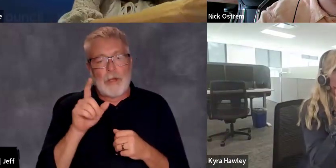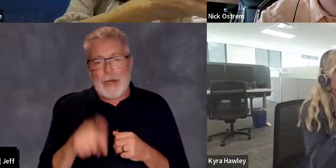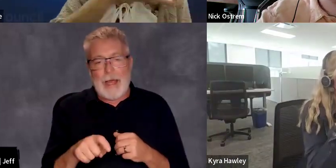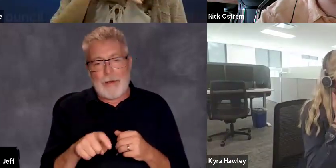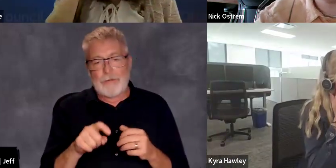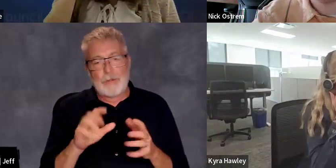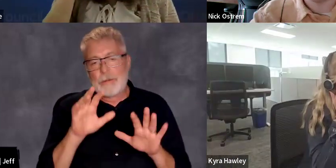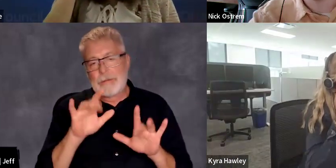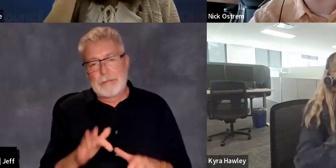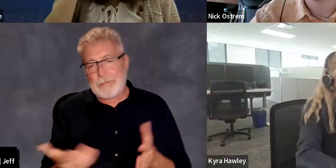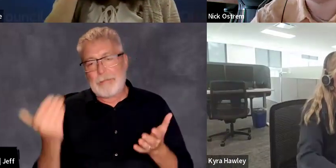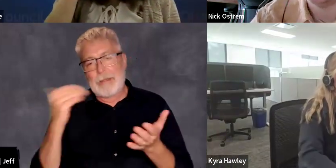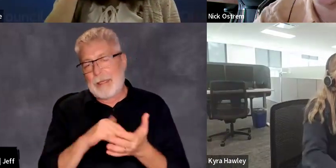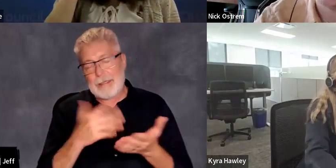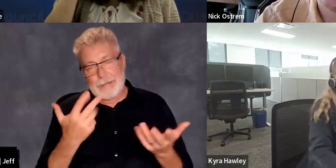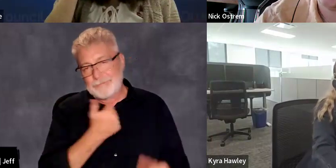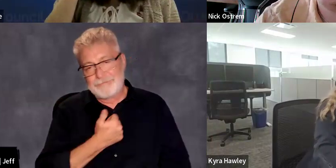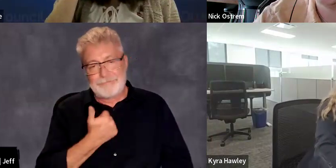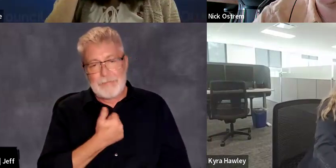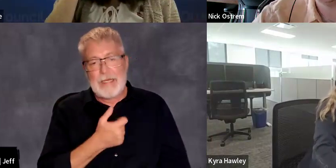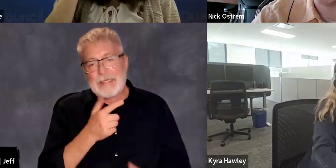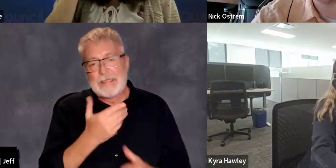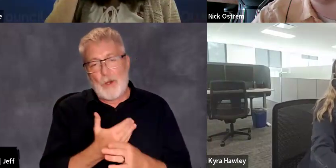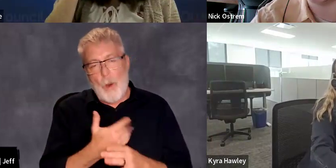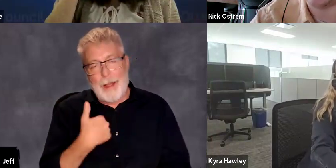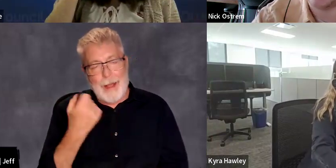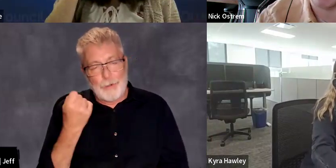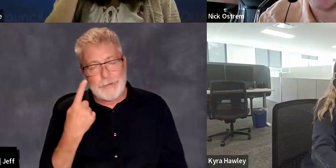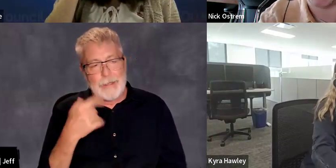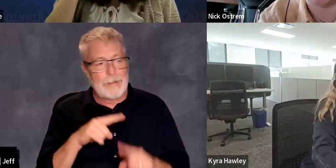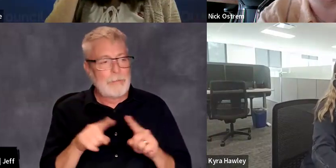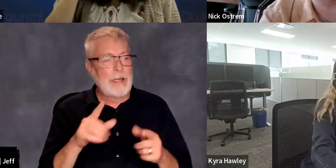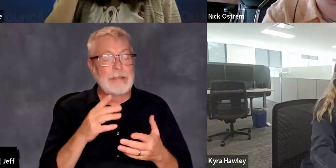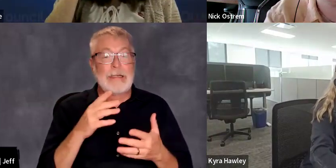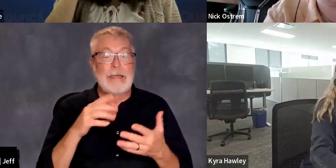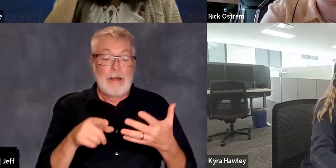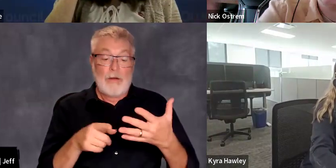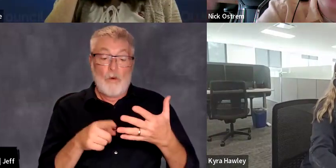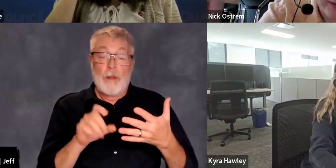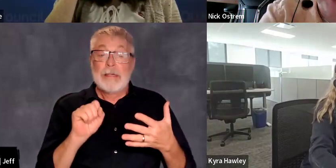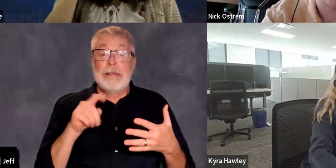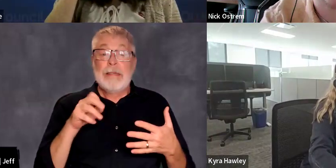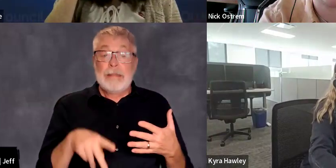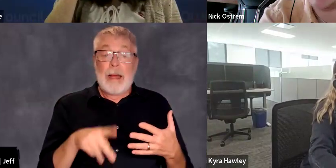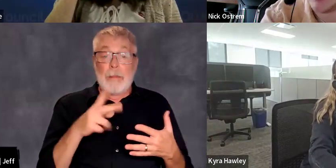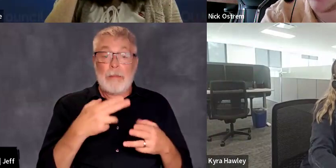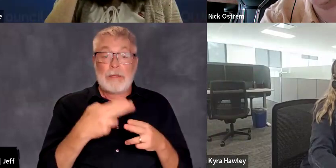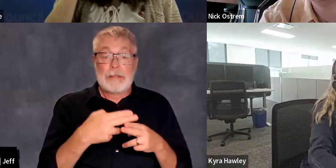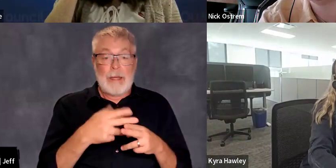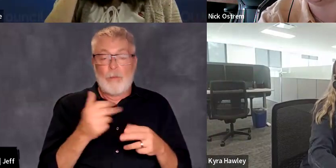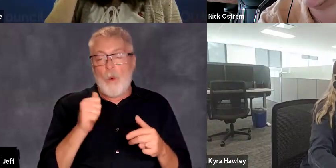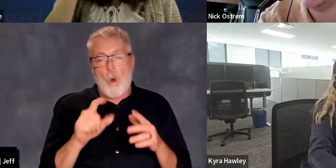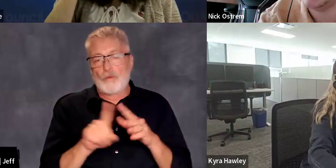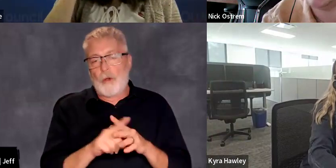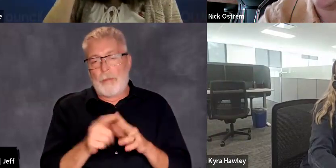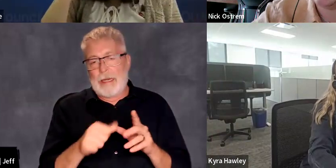to do the same thing twice. It's really annoying. But the nice thing about step 4 is that this name is not going to show up anywhere.